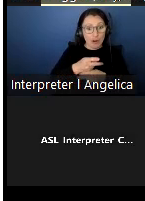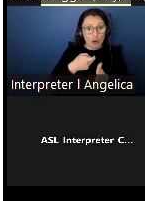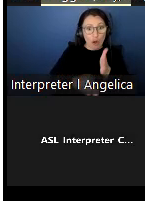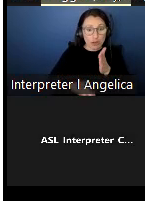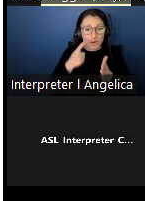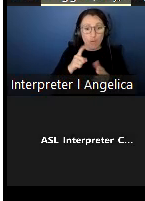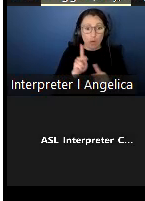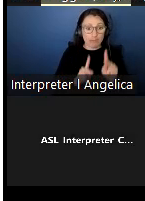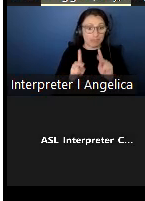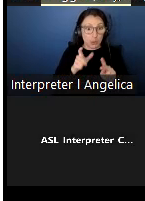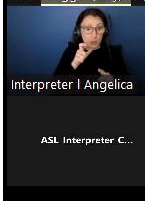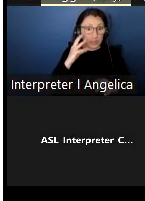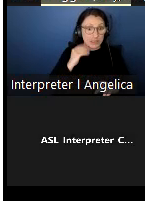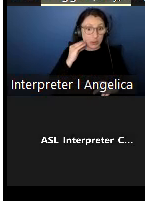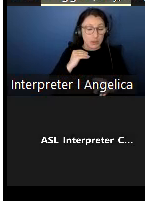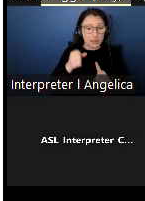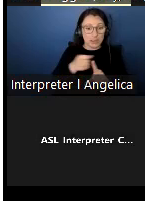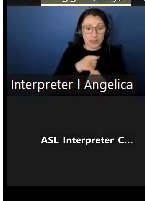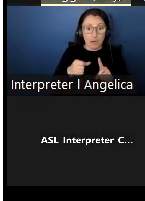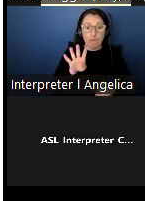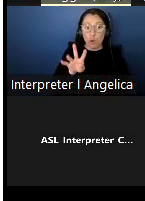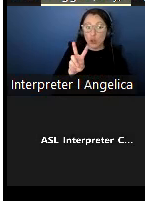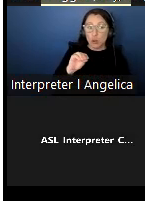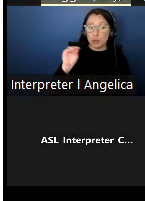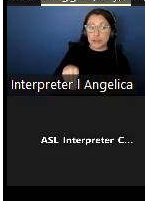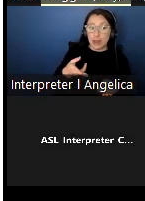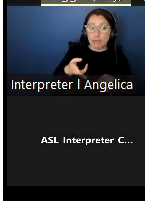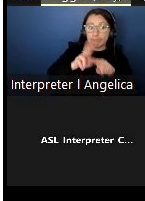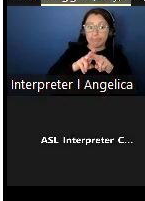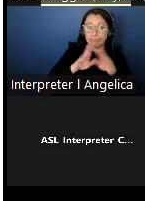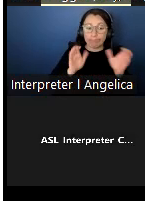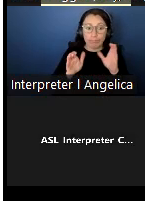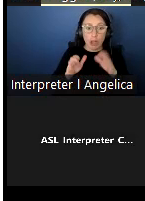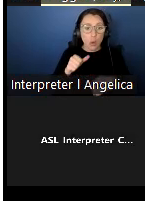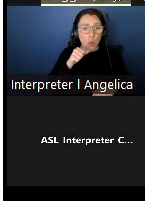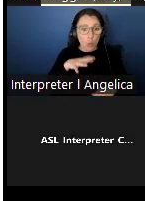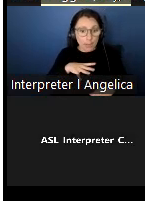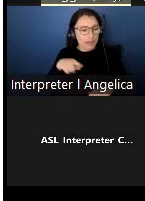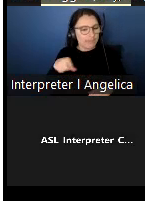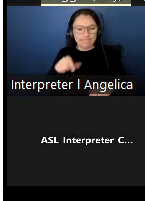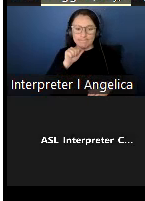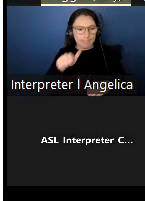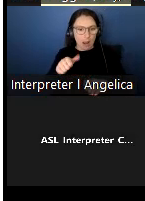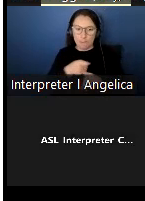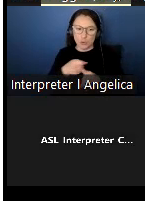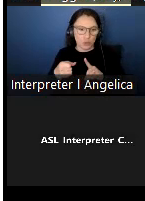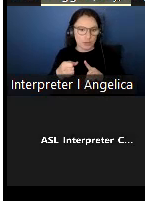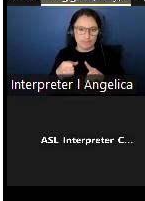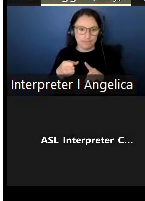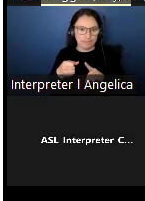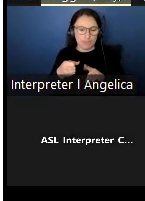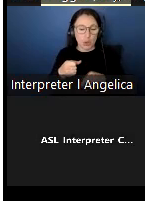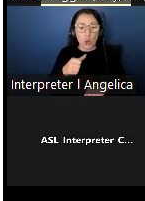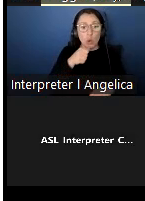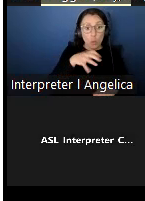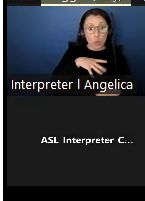experiencing abuse were 42% higher than the cost of women that were not abused. Women who